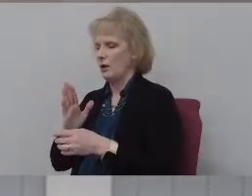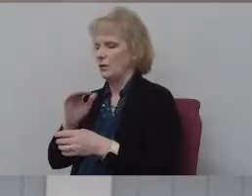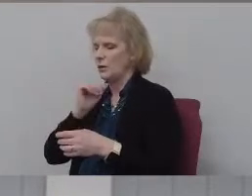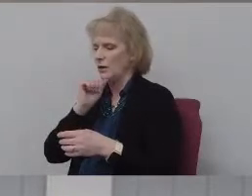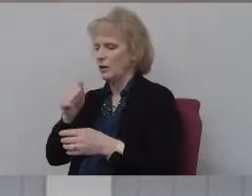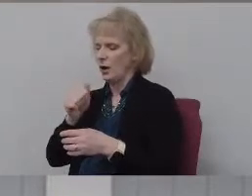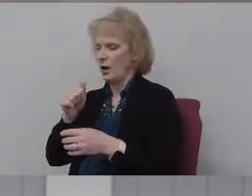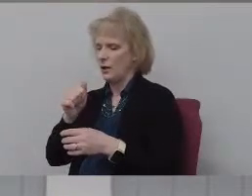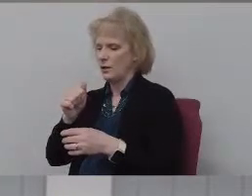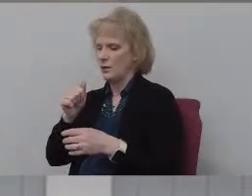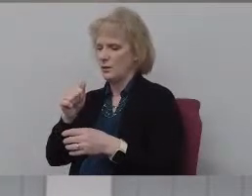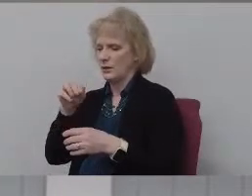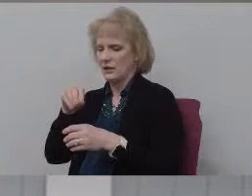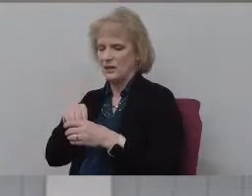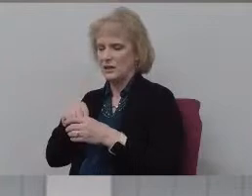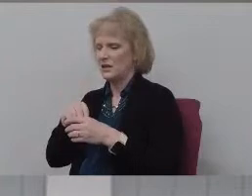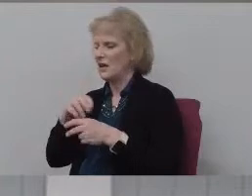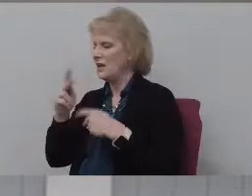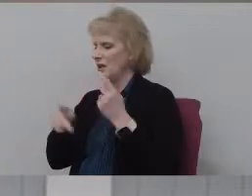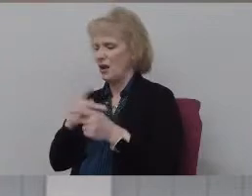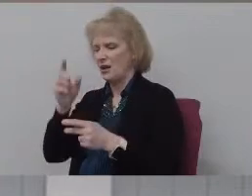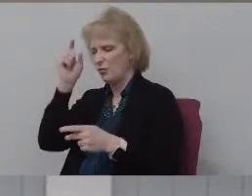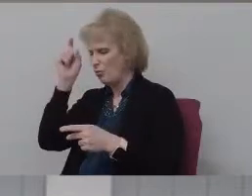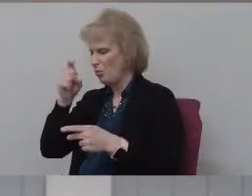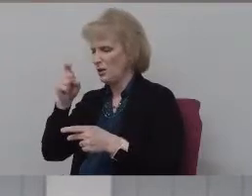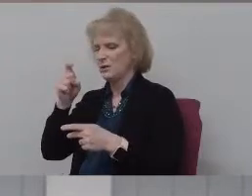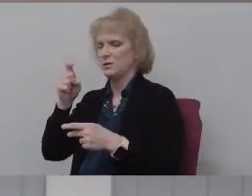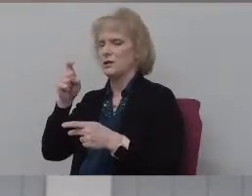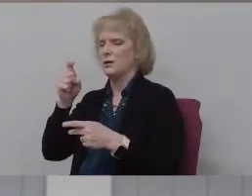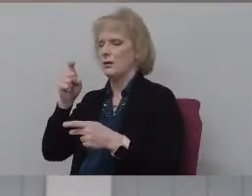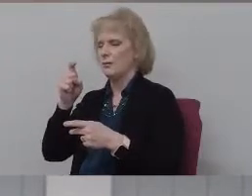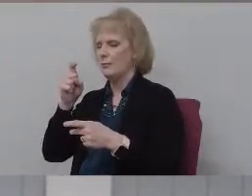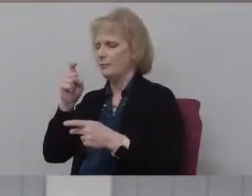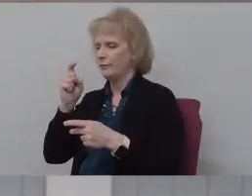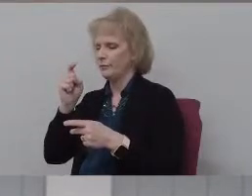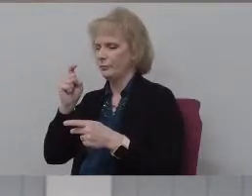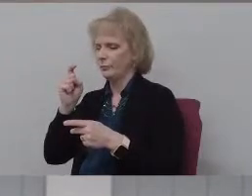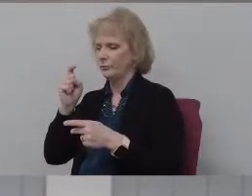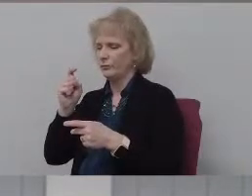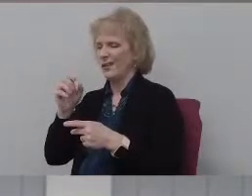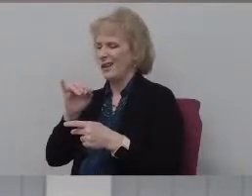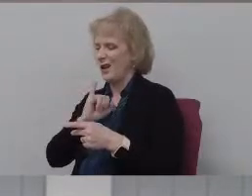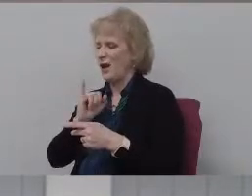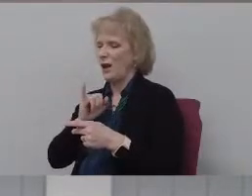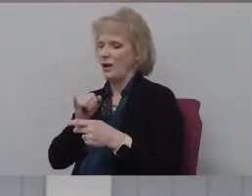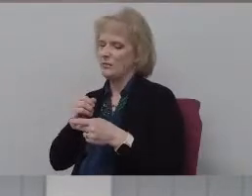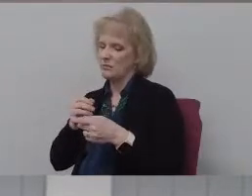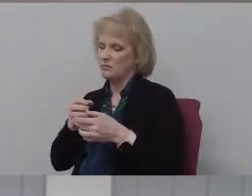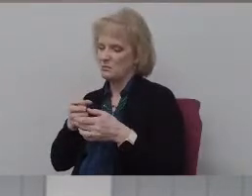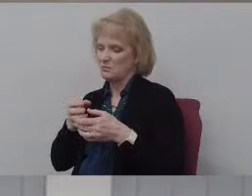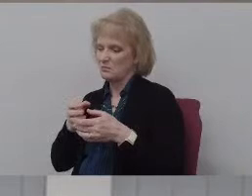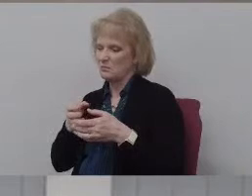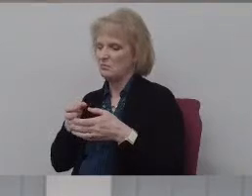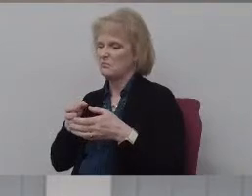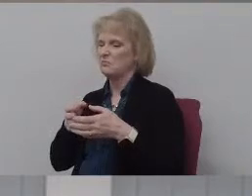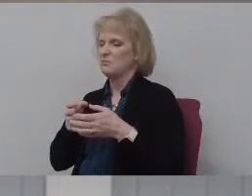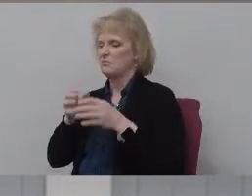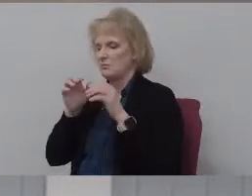than in any kind of wisdom that that I might be able to